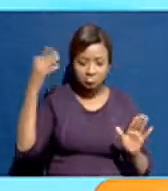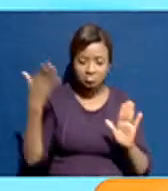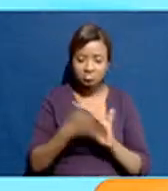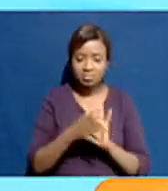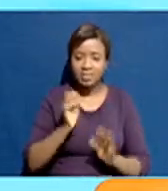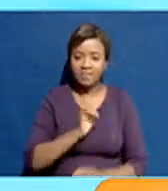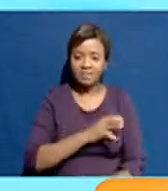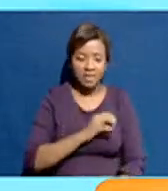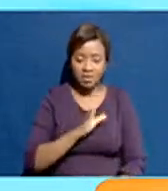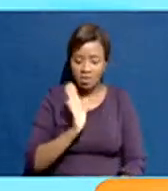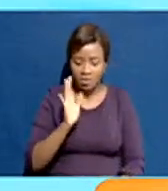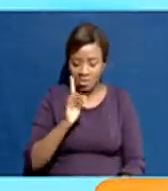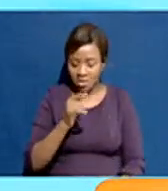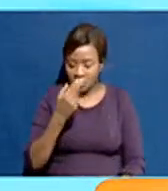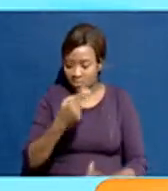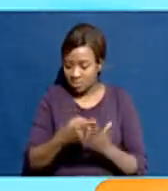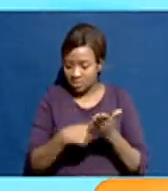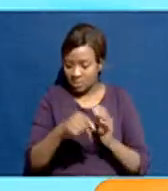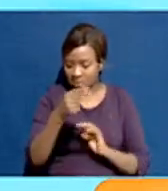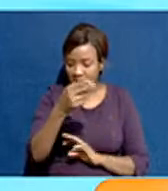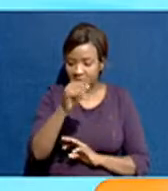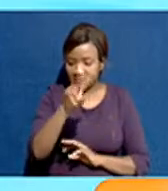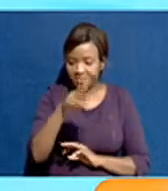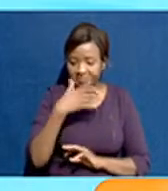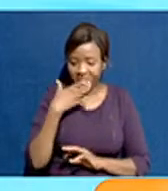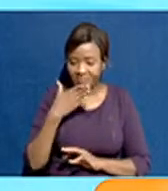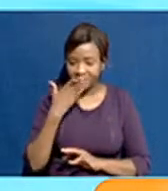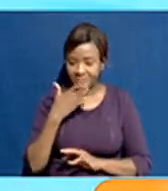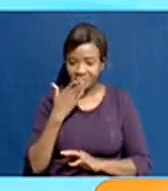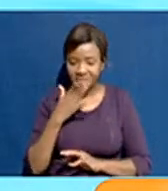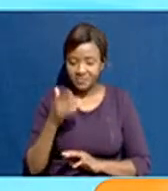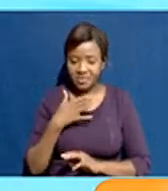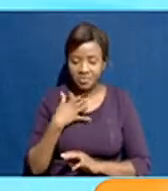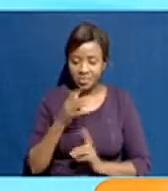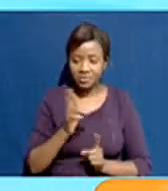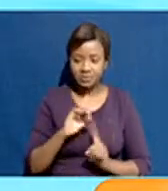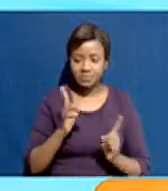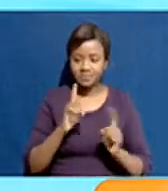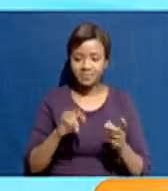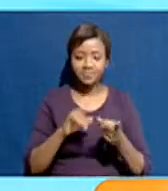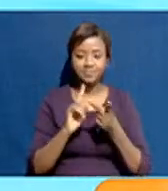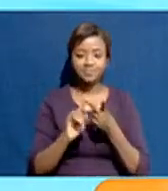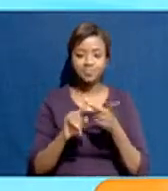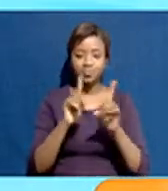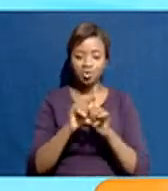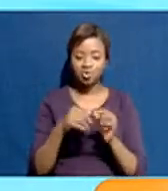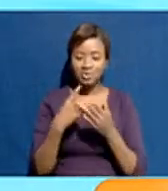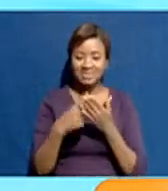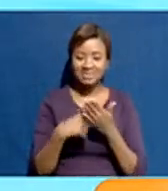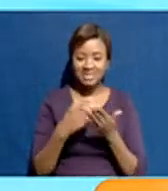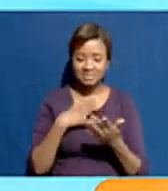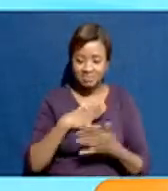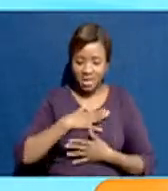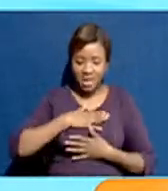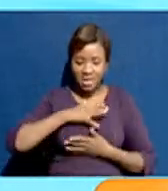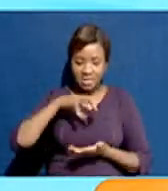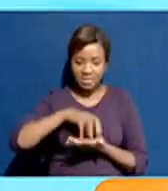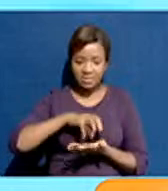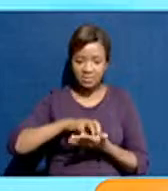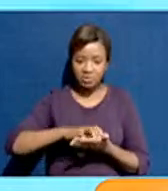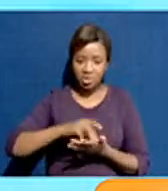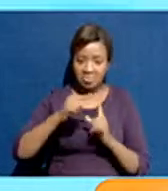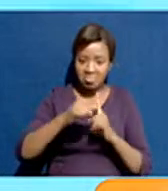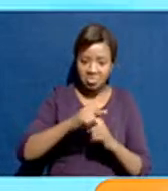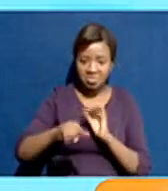fear talking about HIV, people even fear talking about just their own status. And